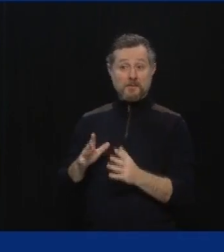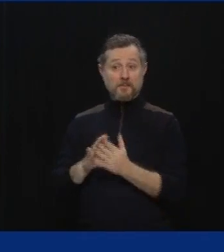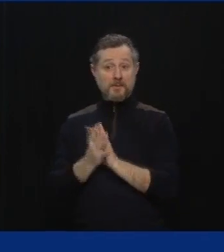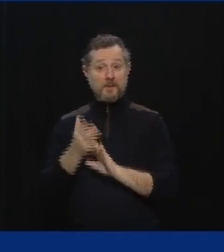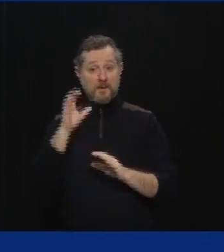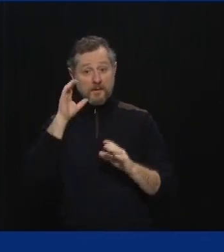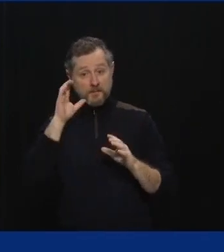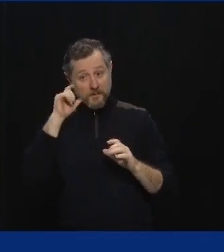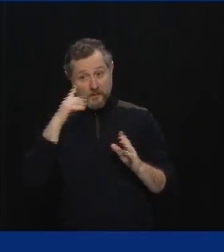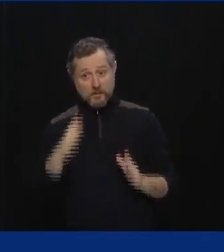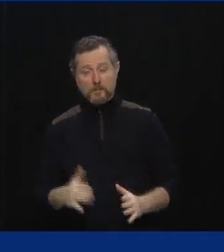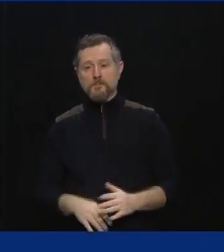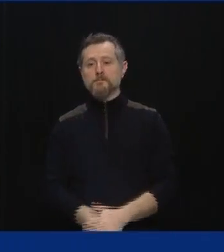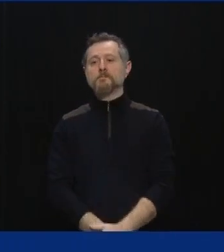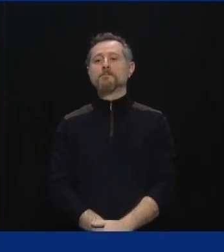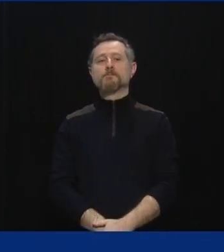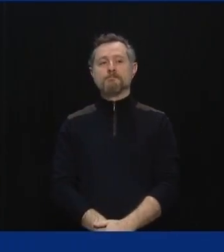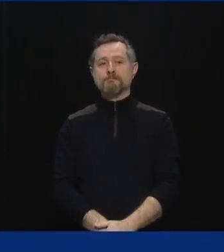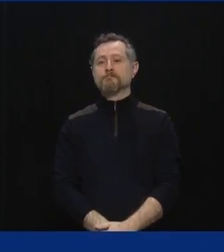well, hit the